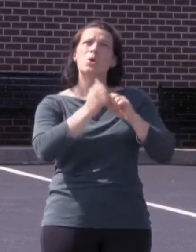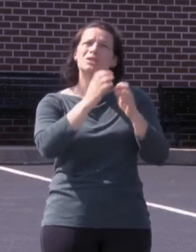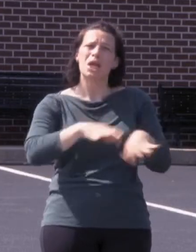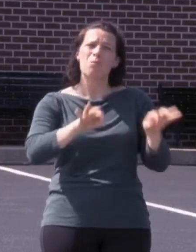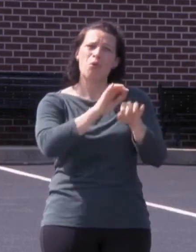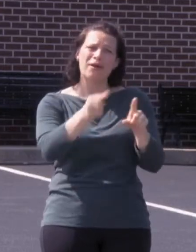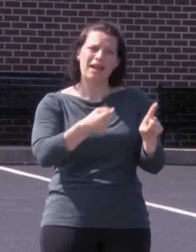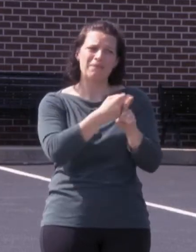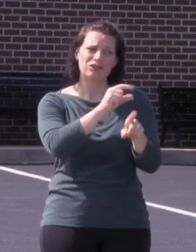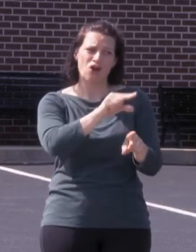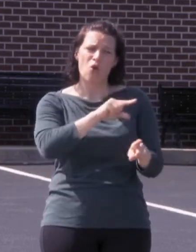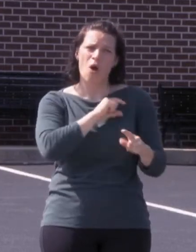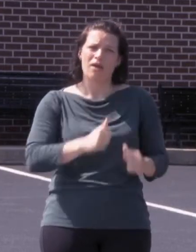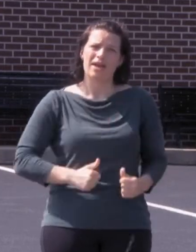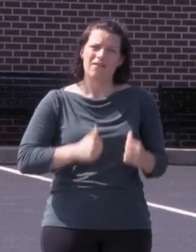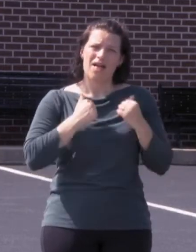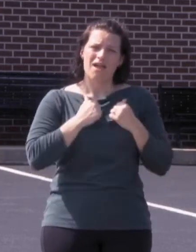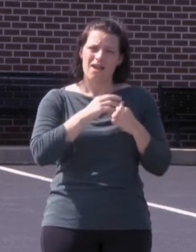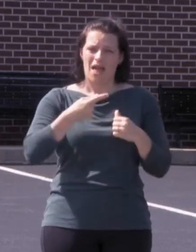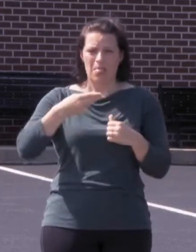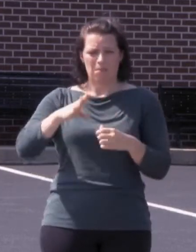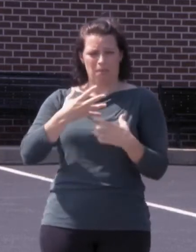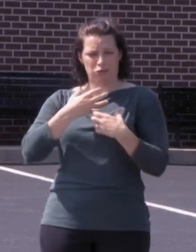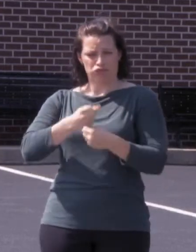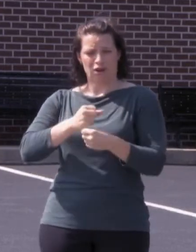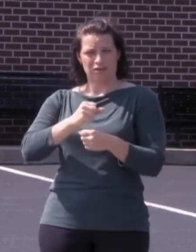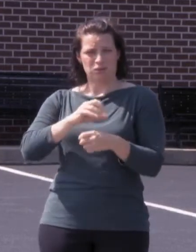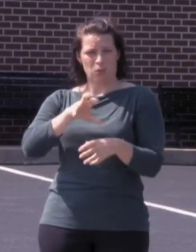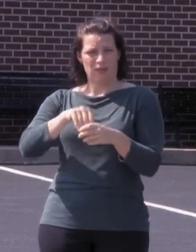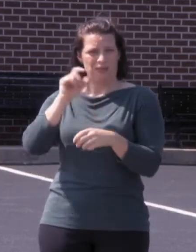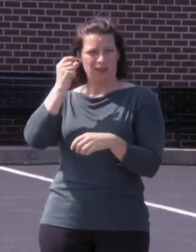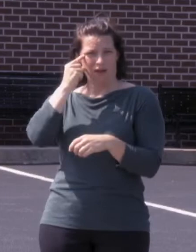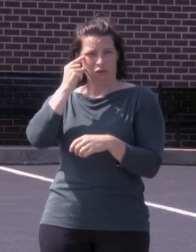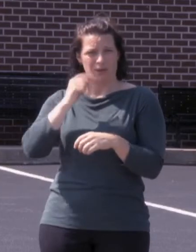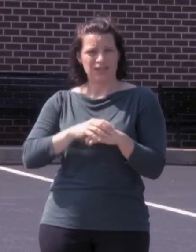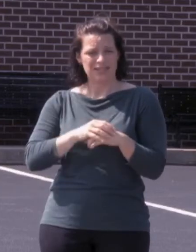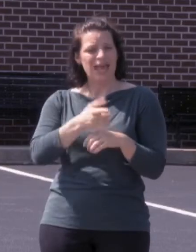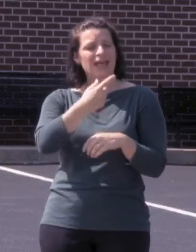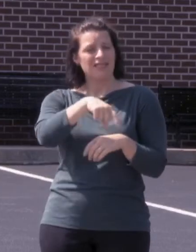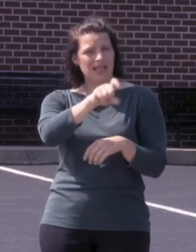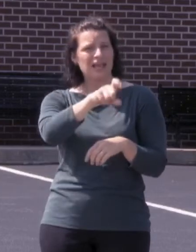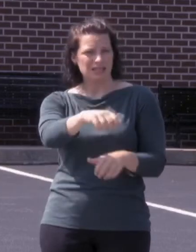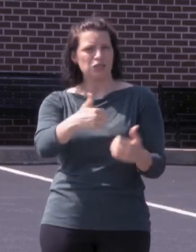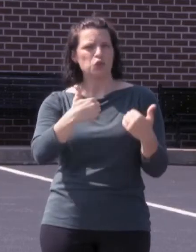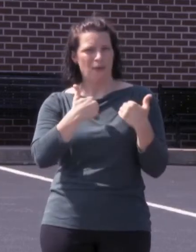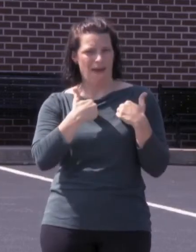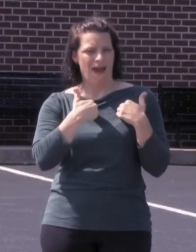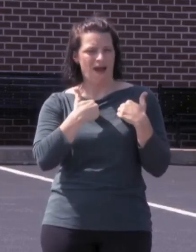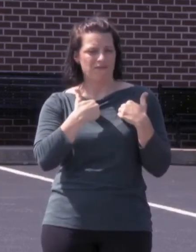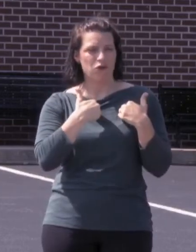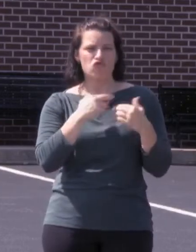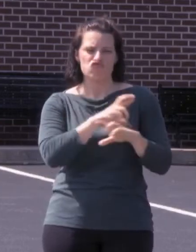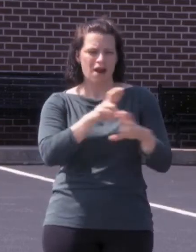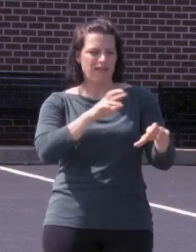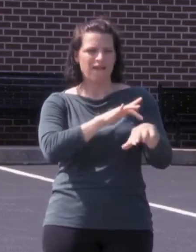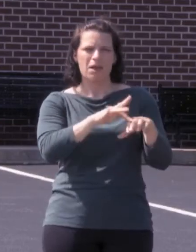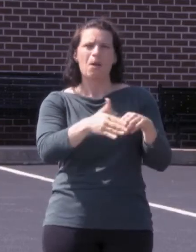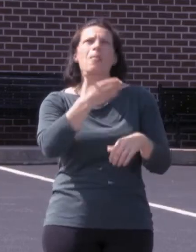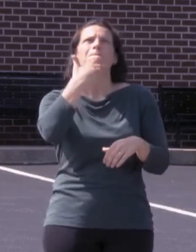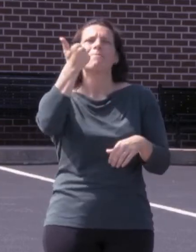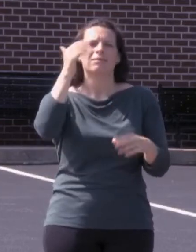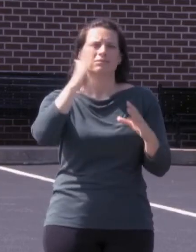on the quality of life and the public's trust in government, they need to have at their disposal the best